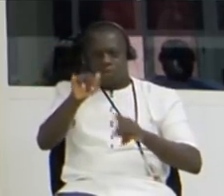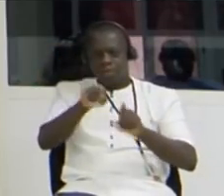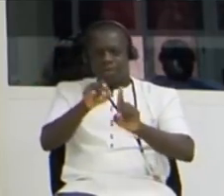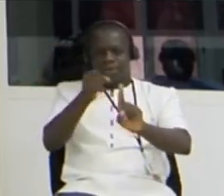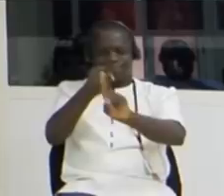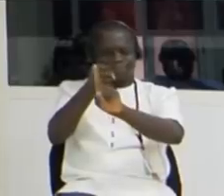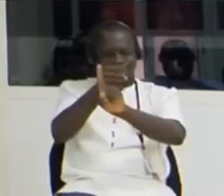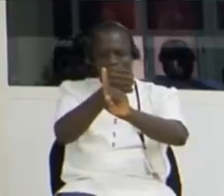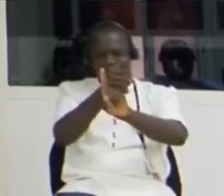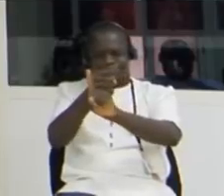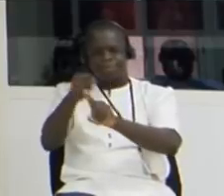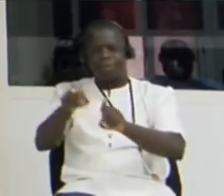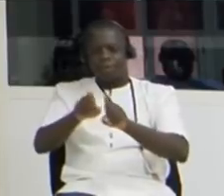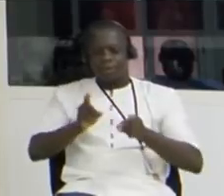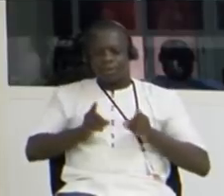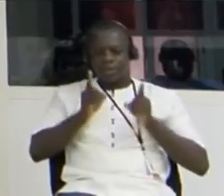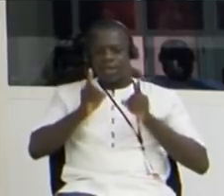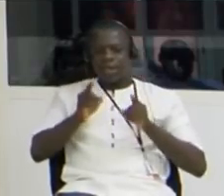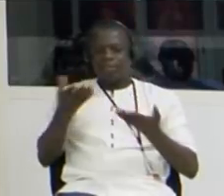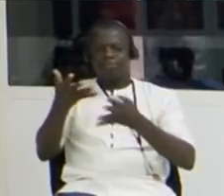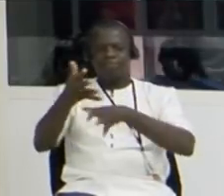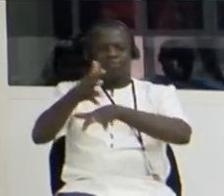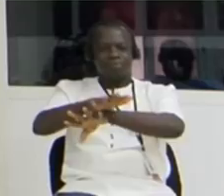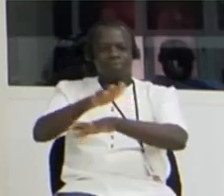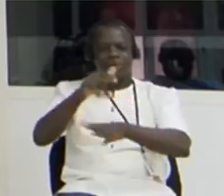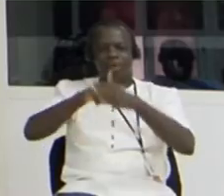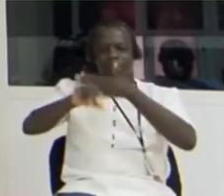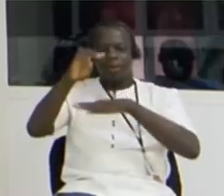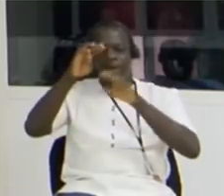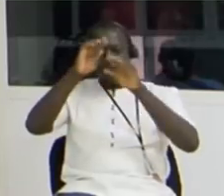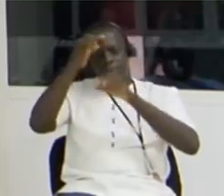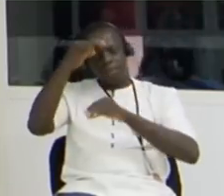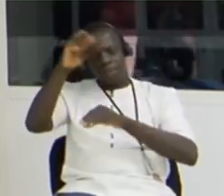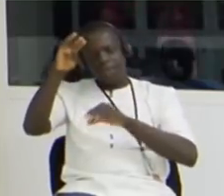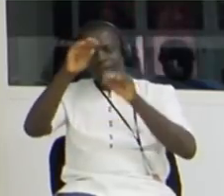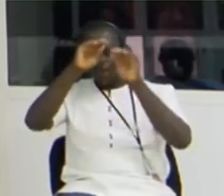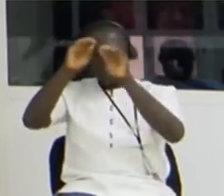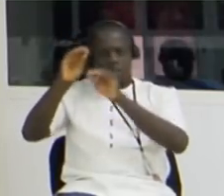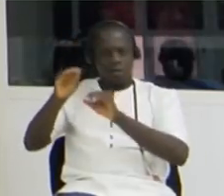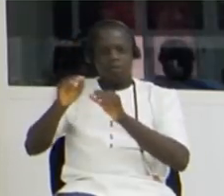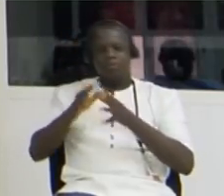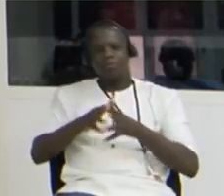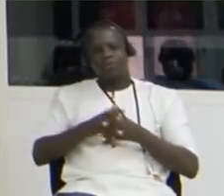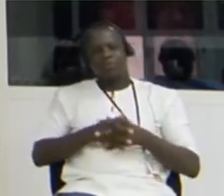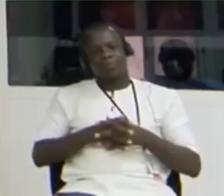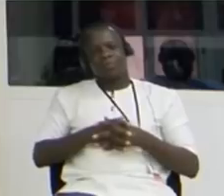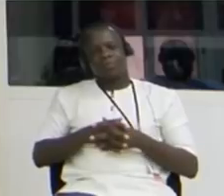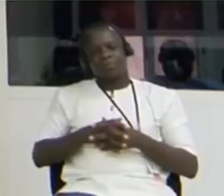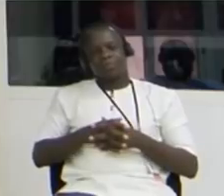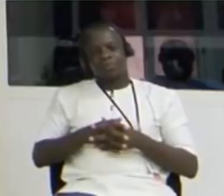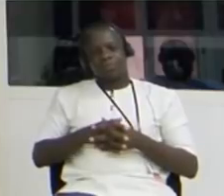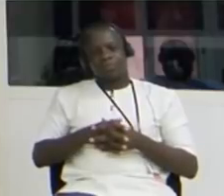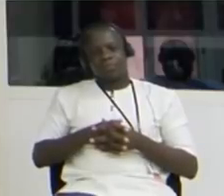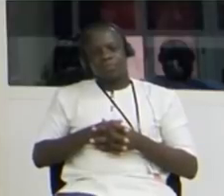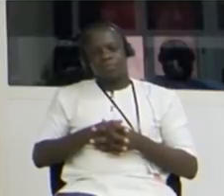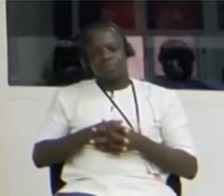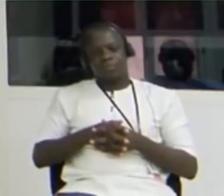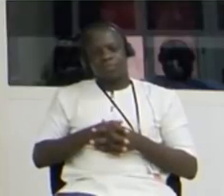gender mainstreaming in the Ministry of Education? Fortunately for us, the